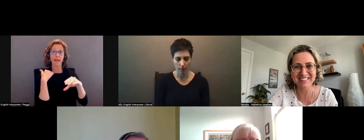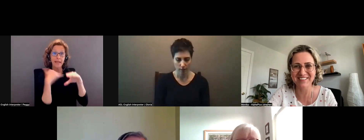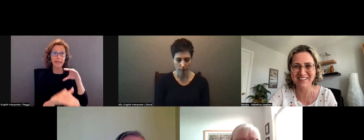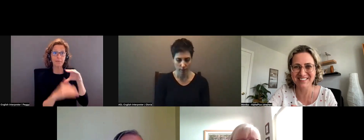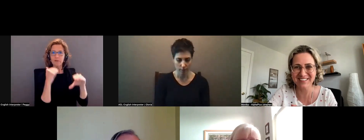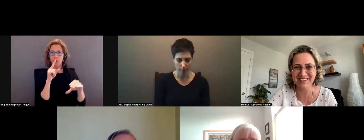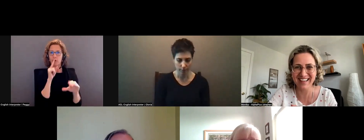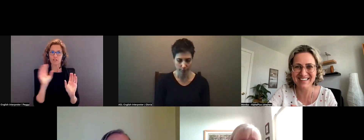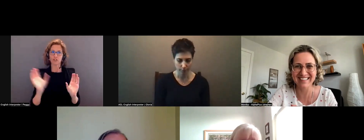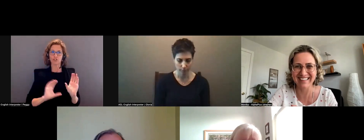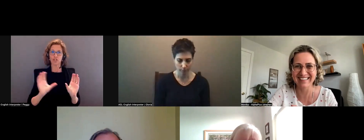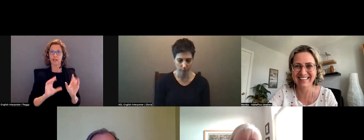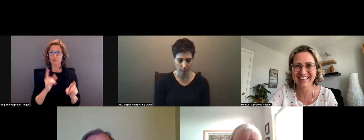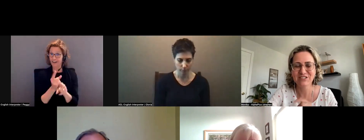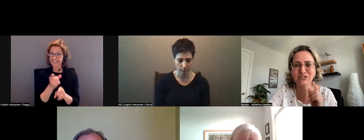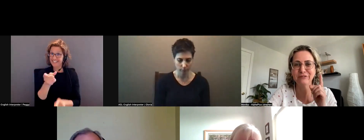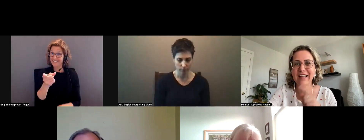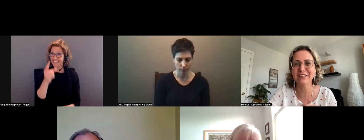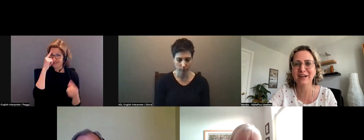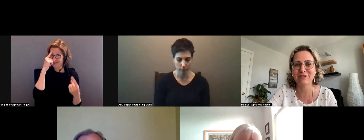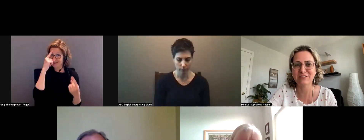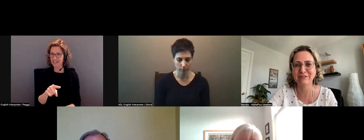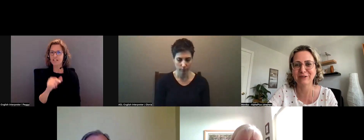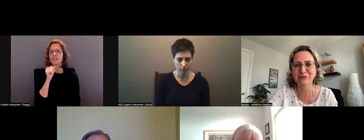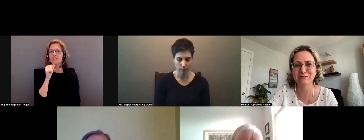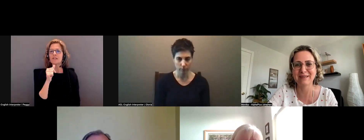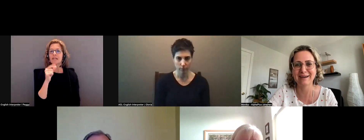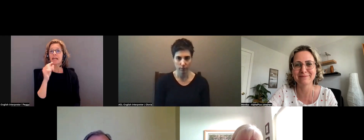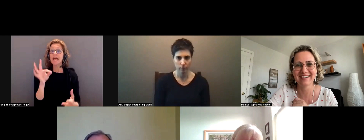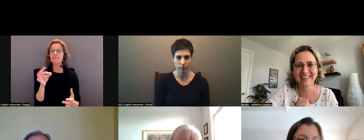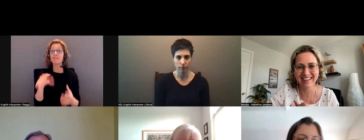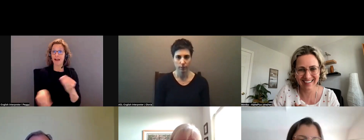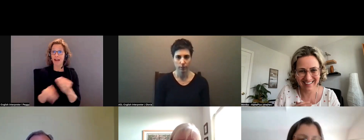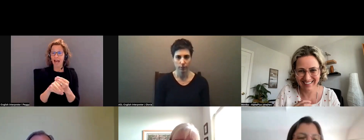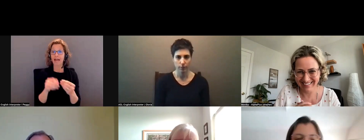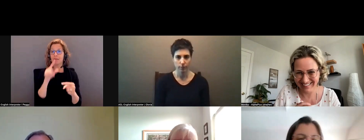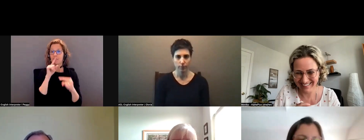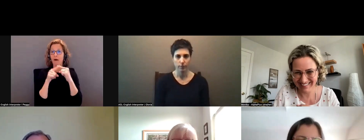chatting with each other. Is that correct, Janet? Just don't forget to unmute if you want to speak up.